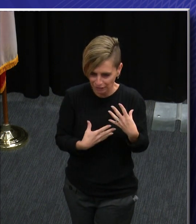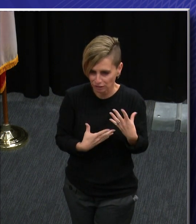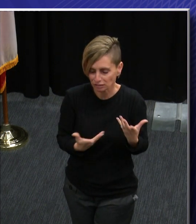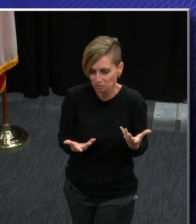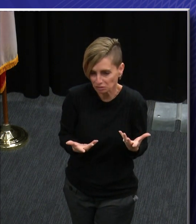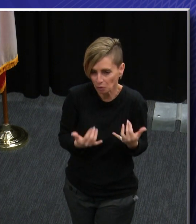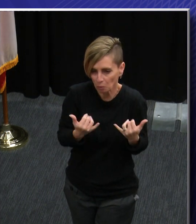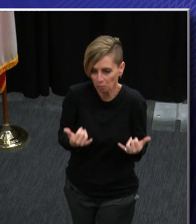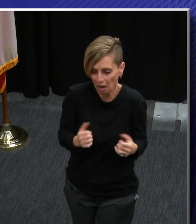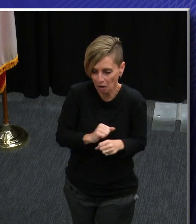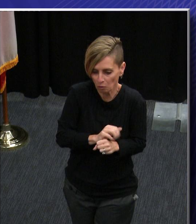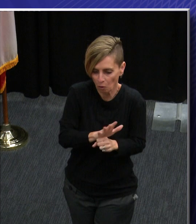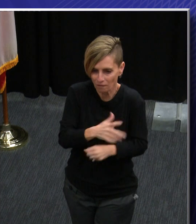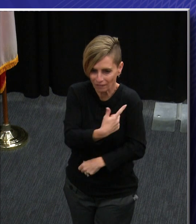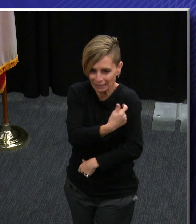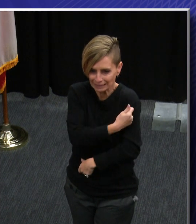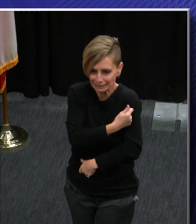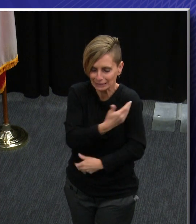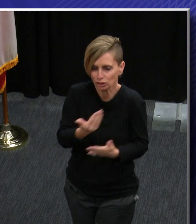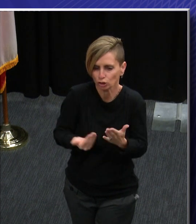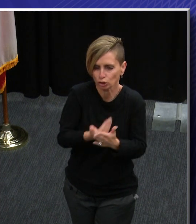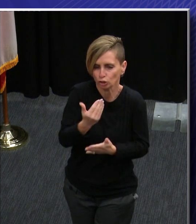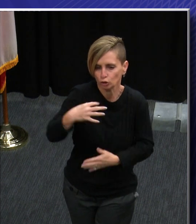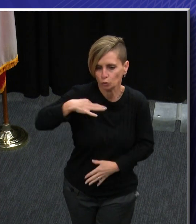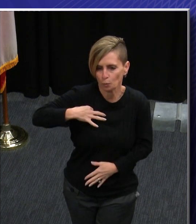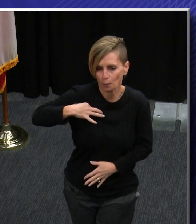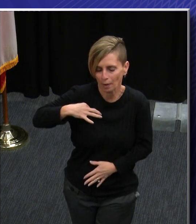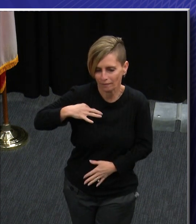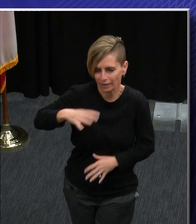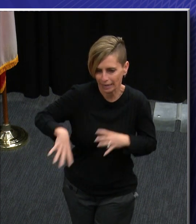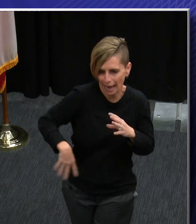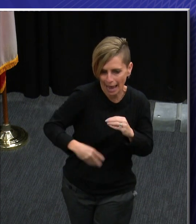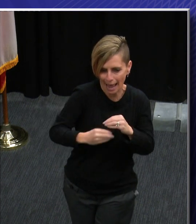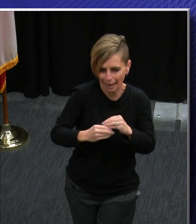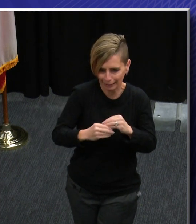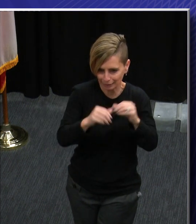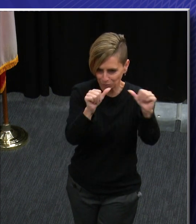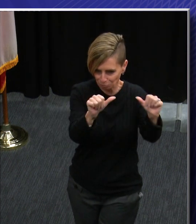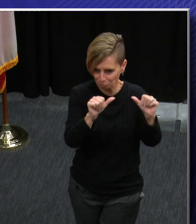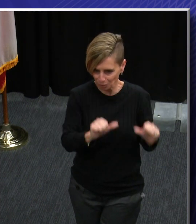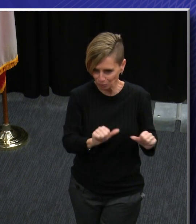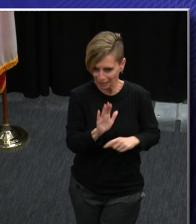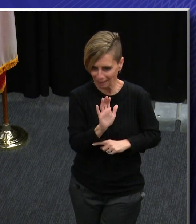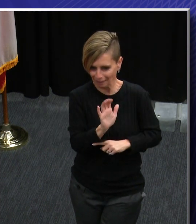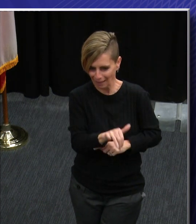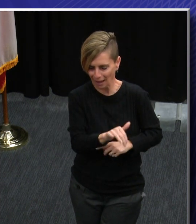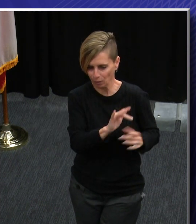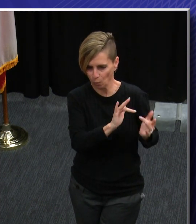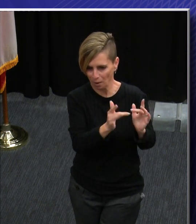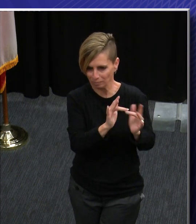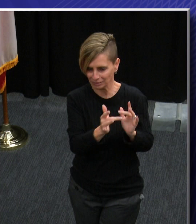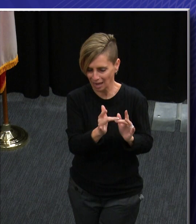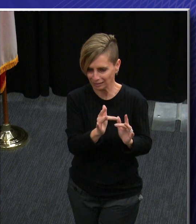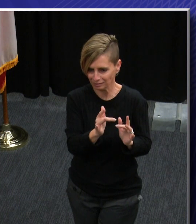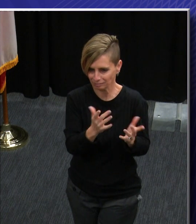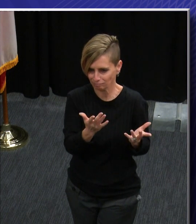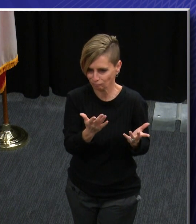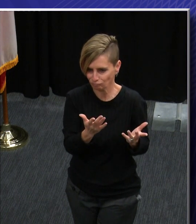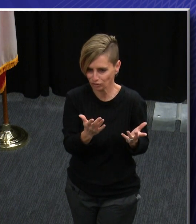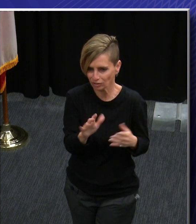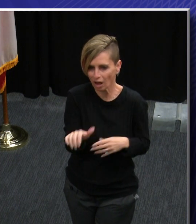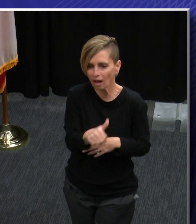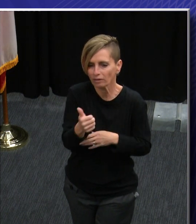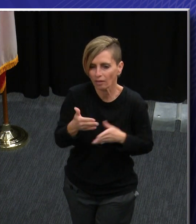benefit from having a resource in the county where we could push out information. So it's just another avenue to help